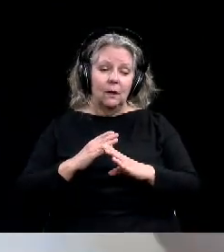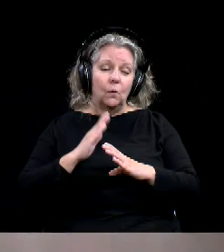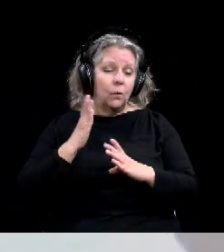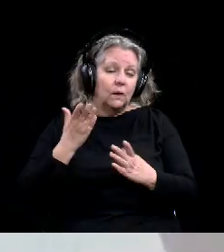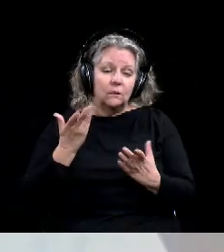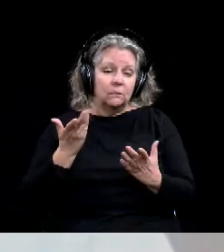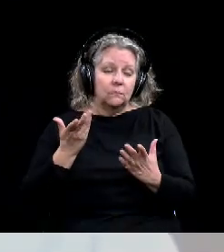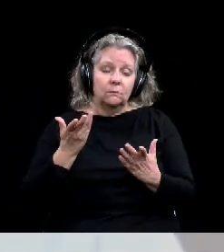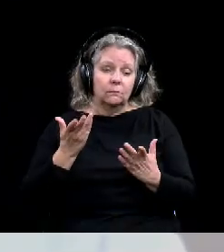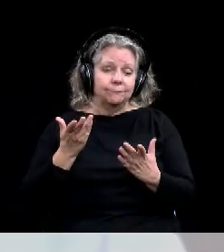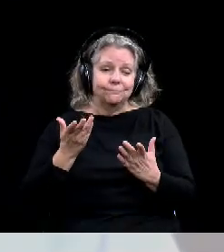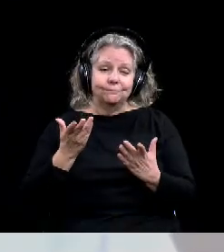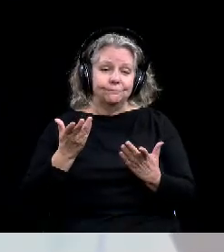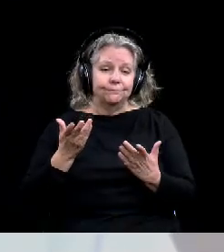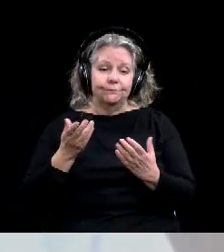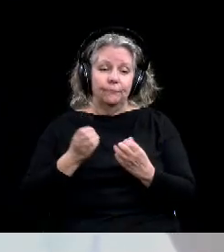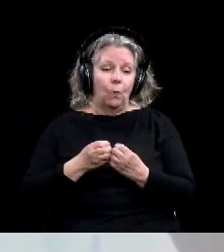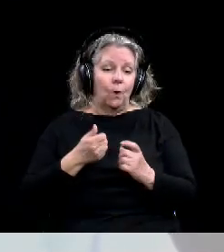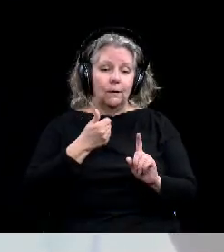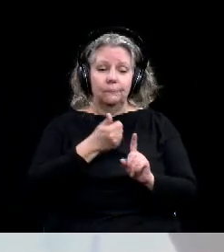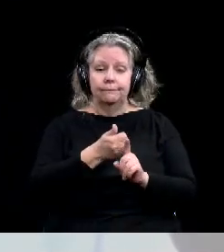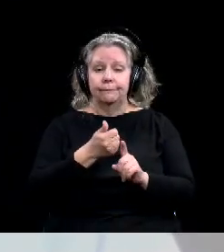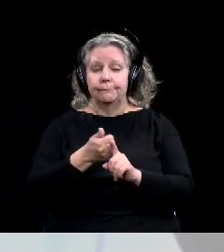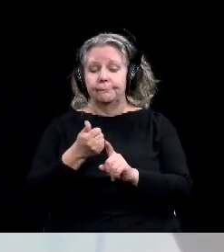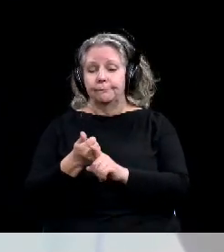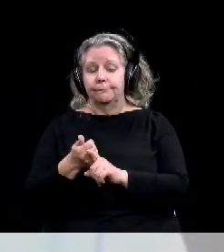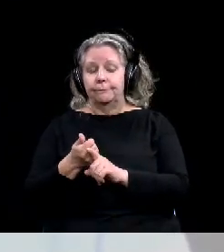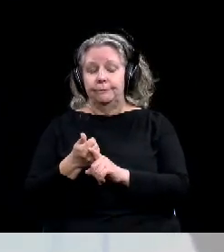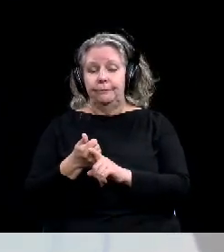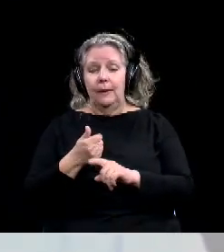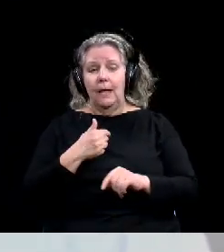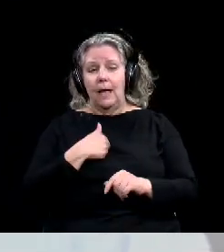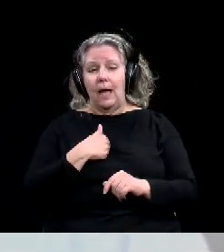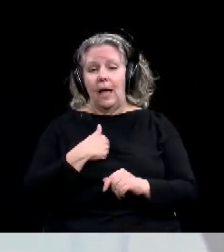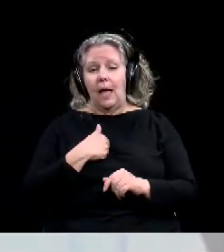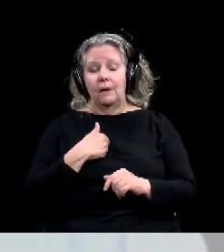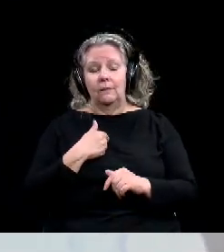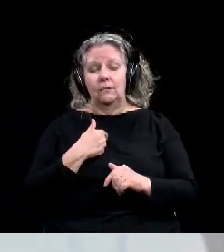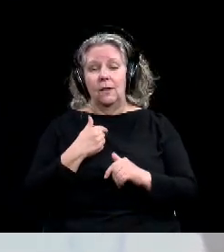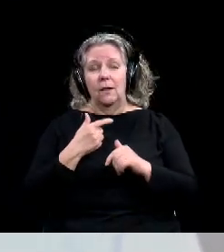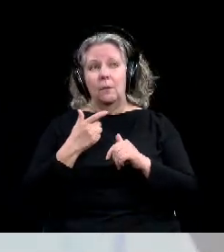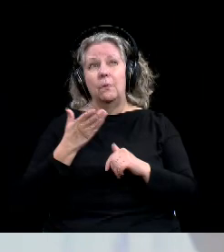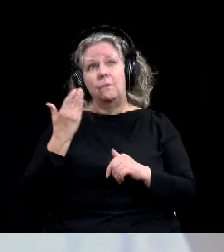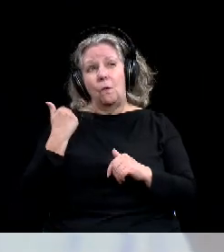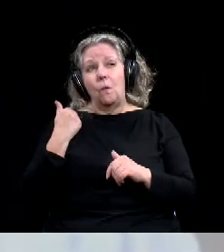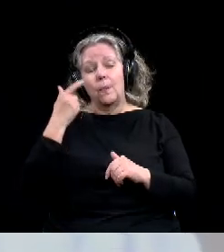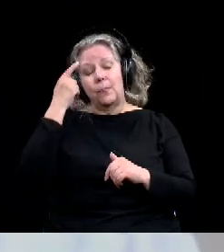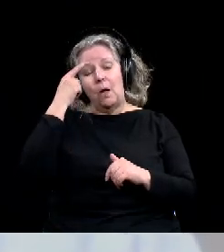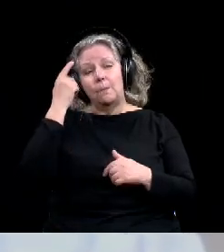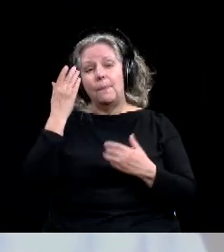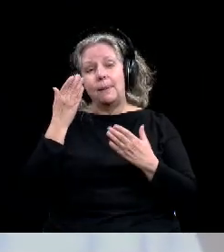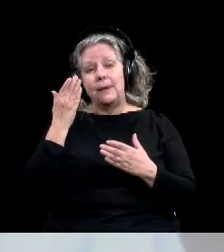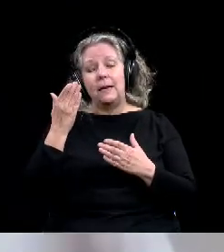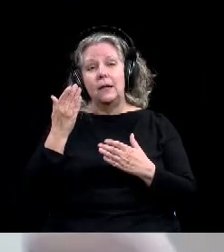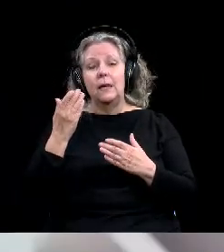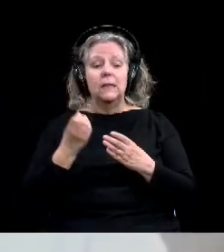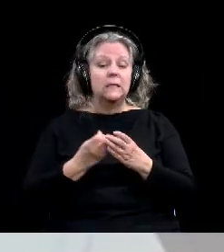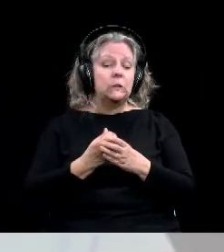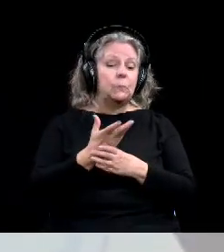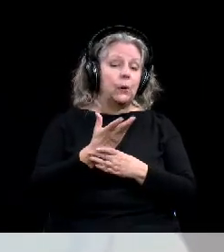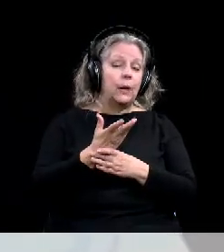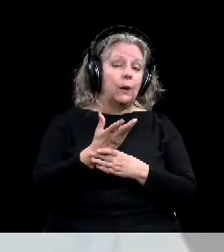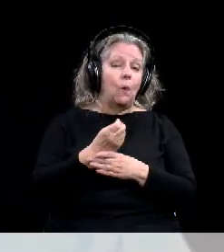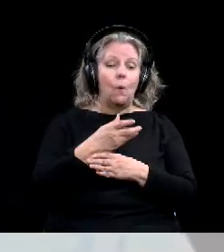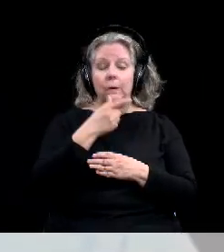was initially projecting, that it was going to be spring or summer before we were going to see vaccines. I was just thrilled that